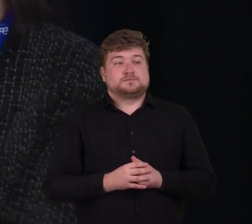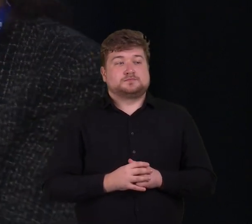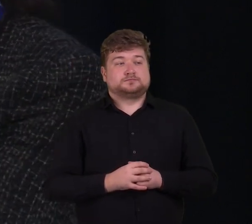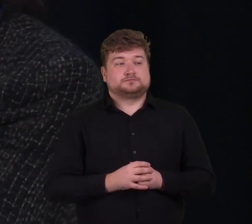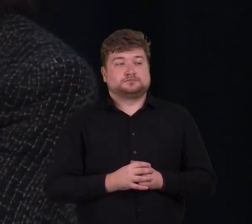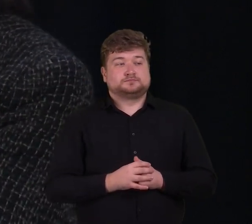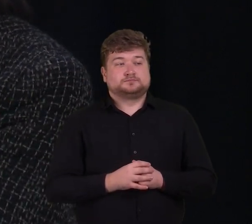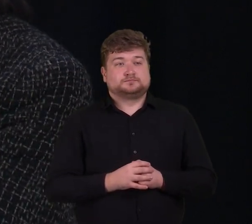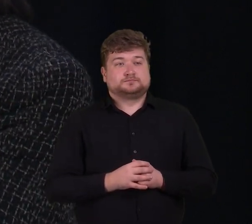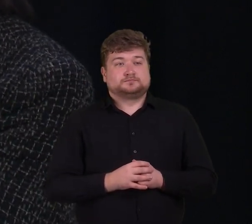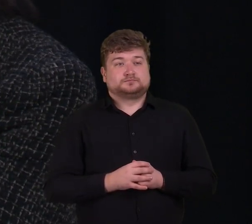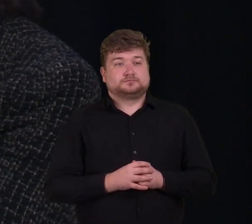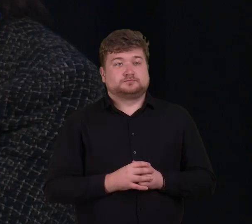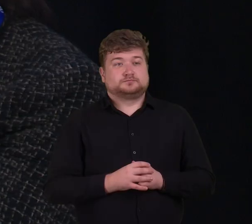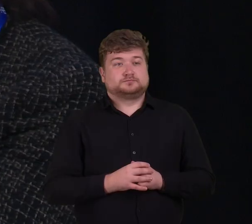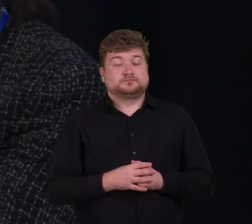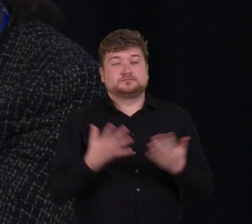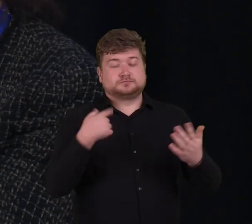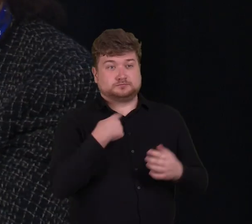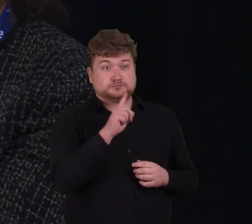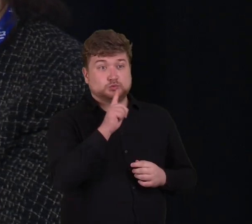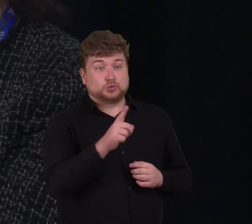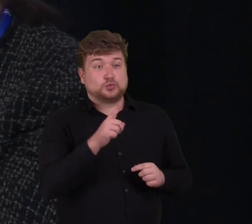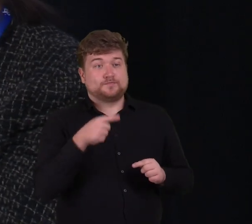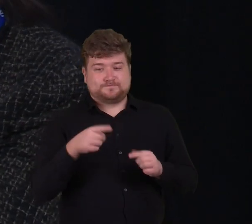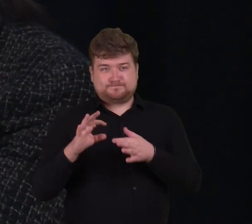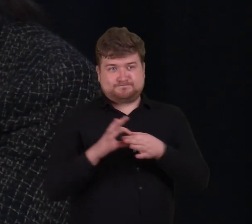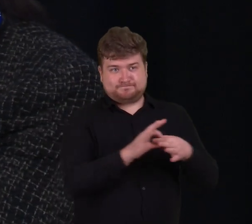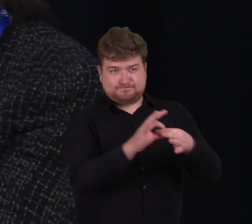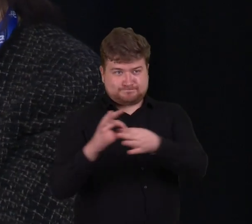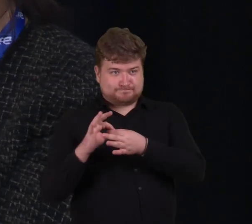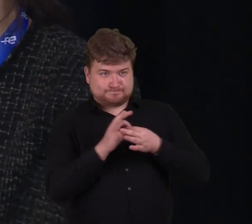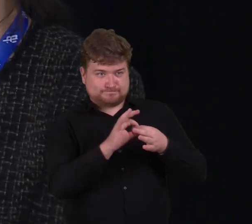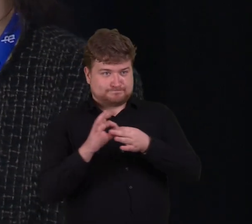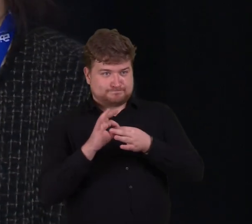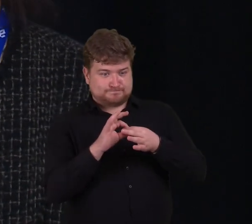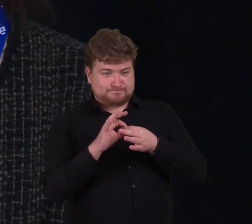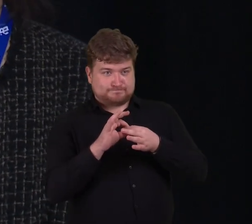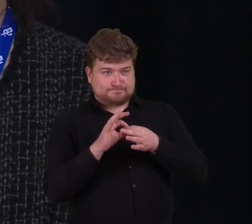instruments. The goals are the same, okay. Because we, of course, the OS of